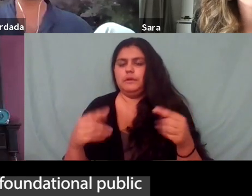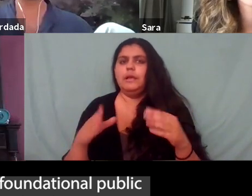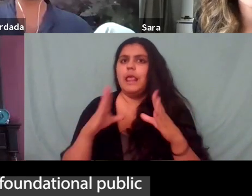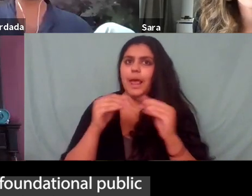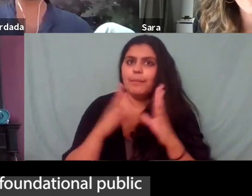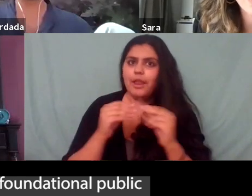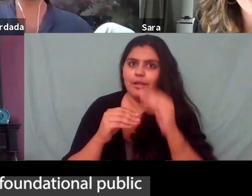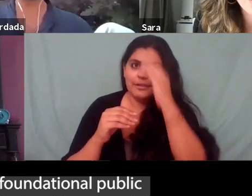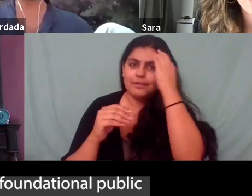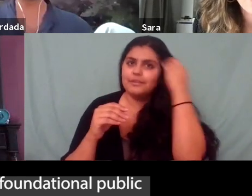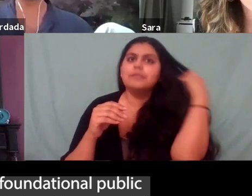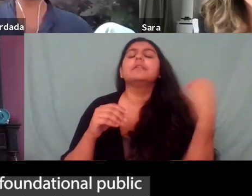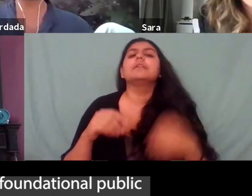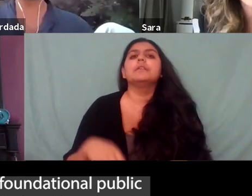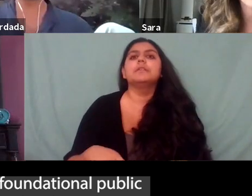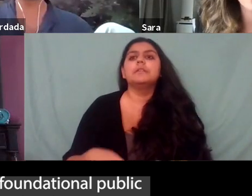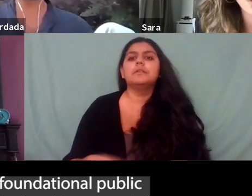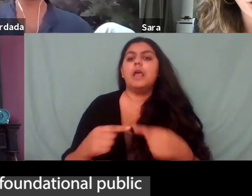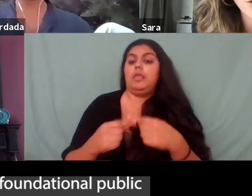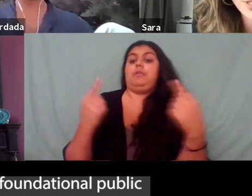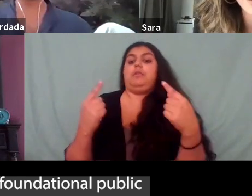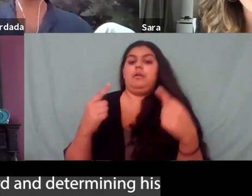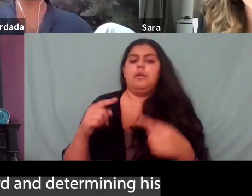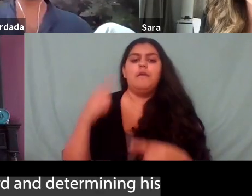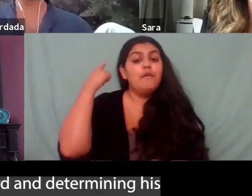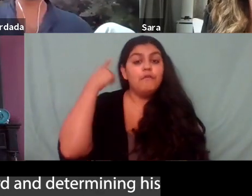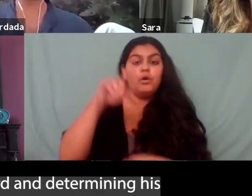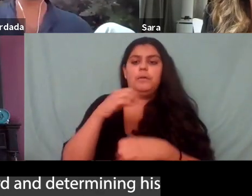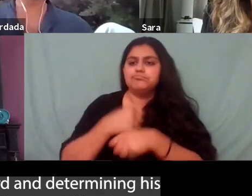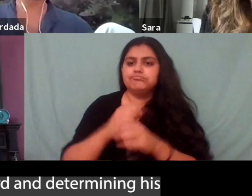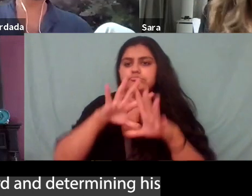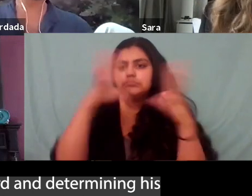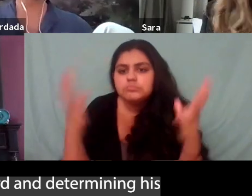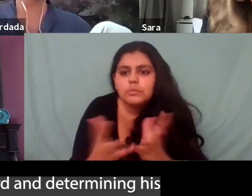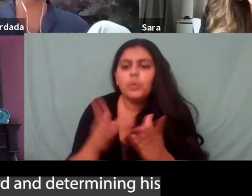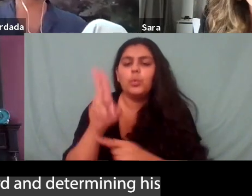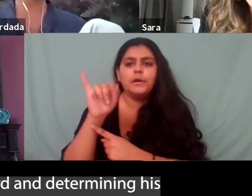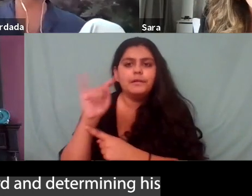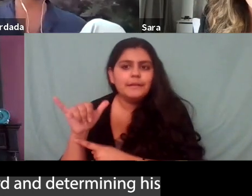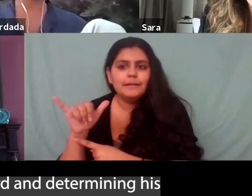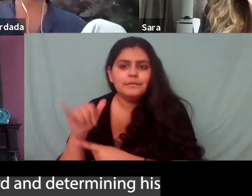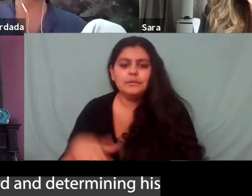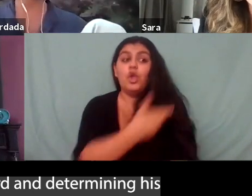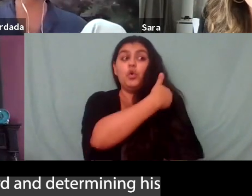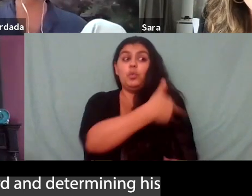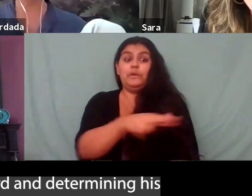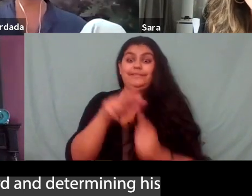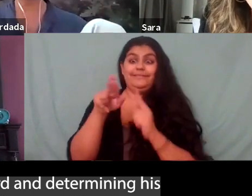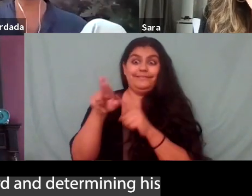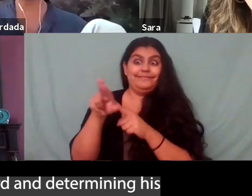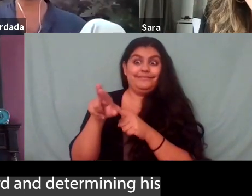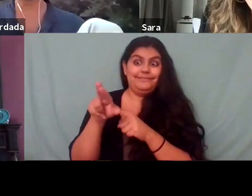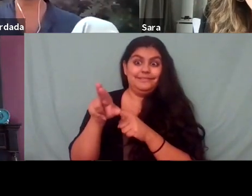foundational public attribute, printed on his or her civil registration card and determining his or her